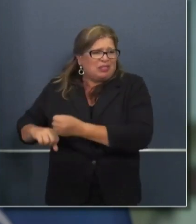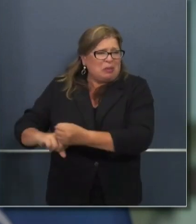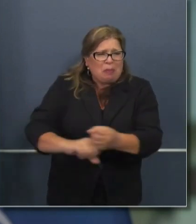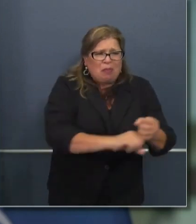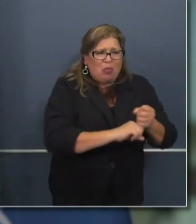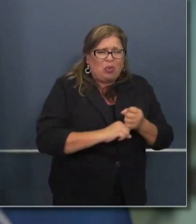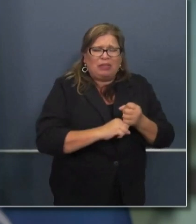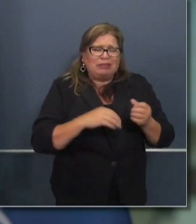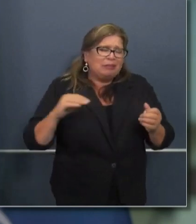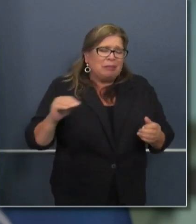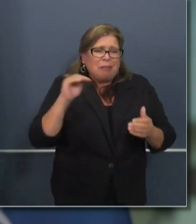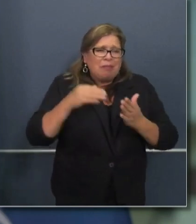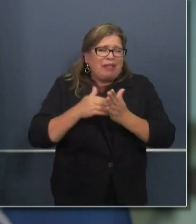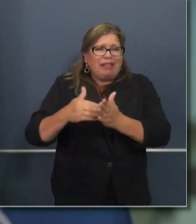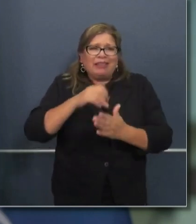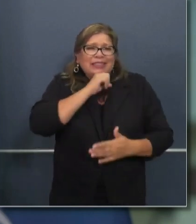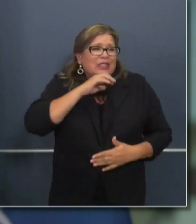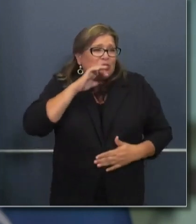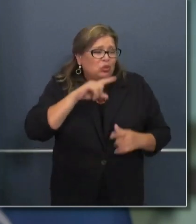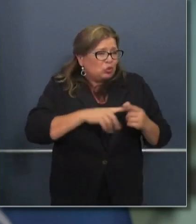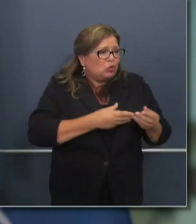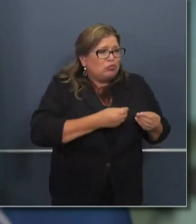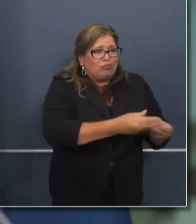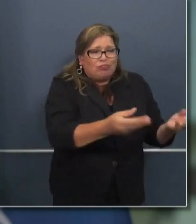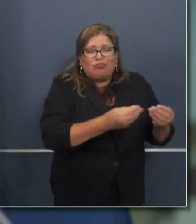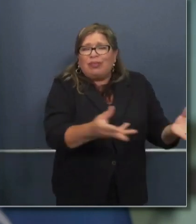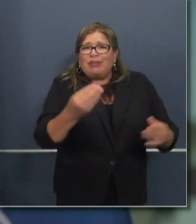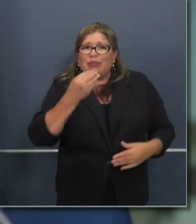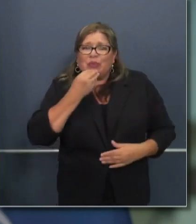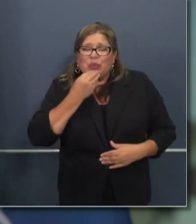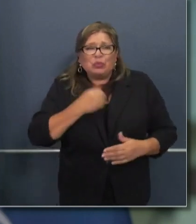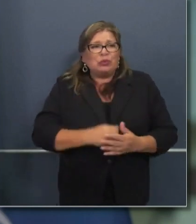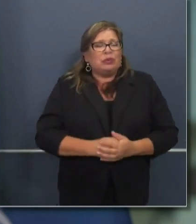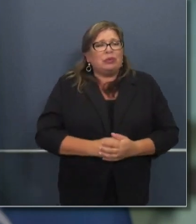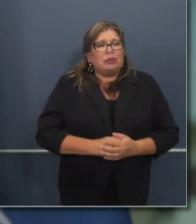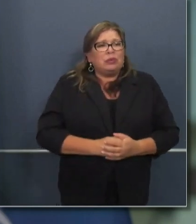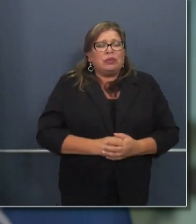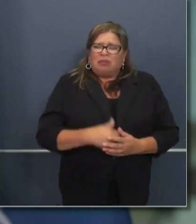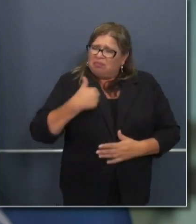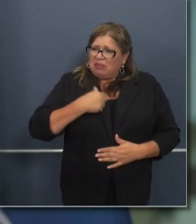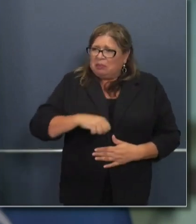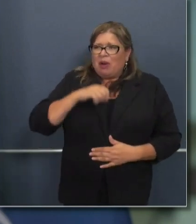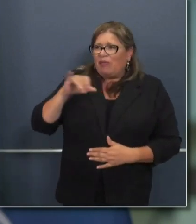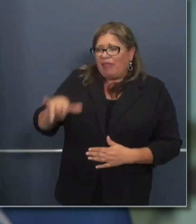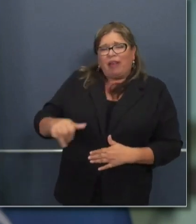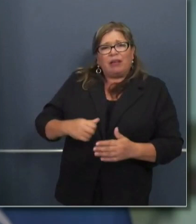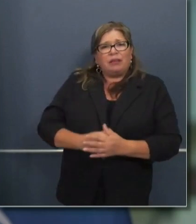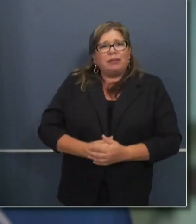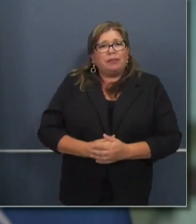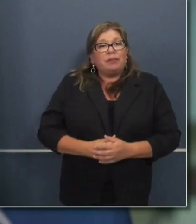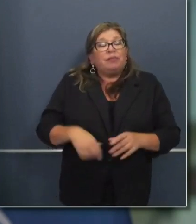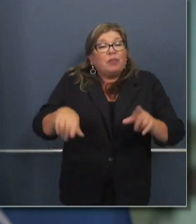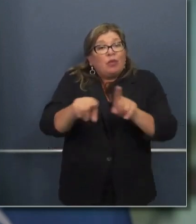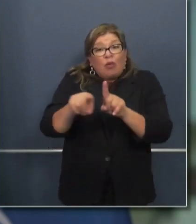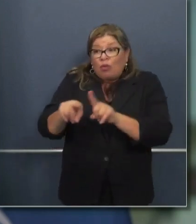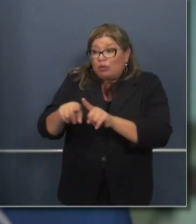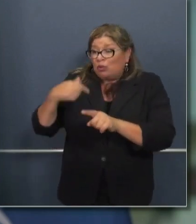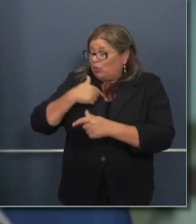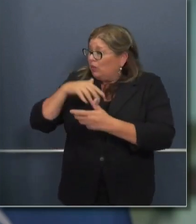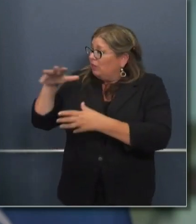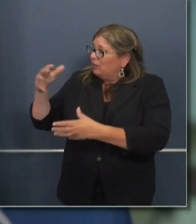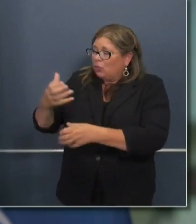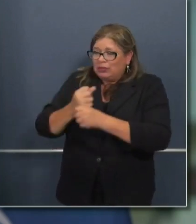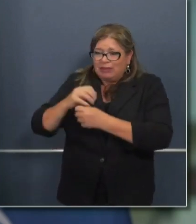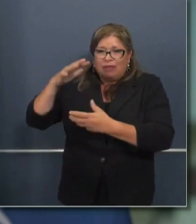meals served. To the extent that we were able to procure an unprecedented amount of masks not only for our state, but now helping other states.